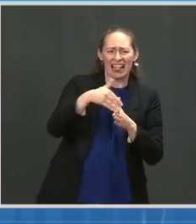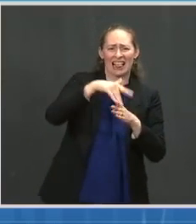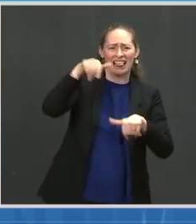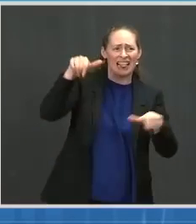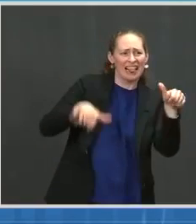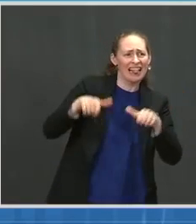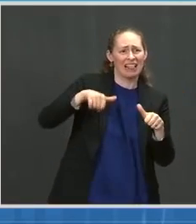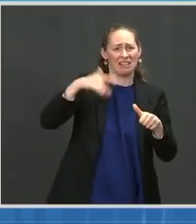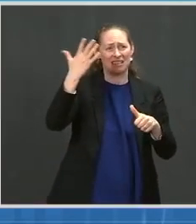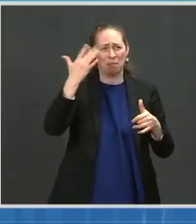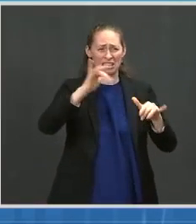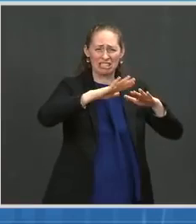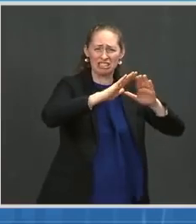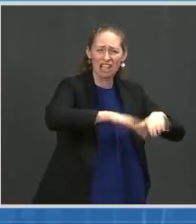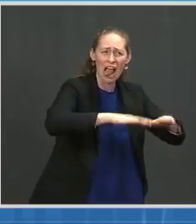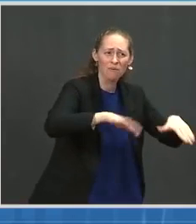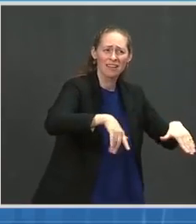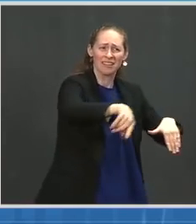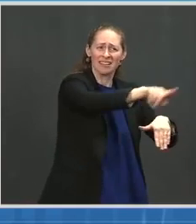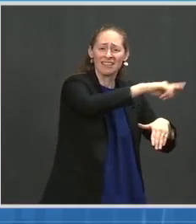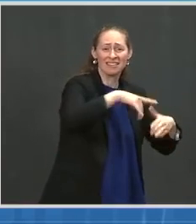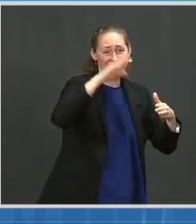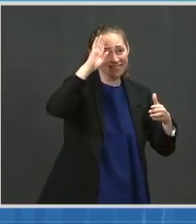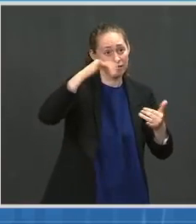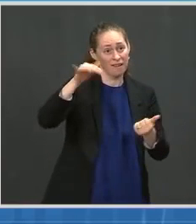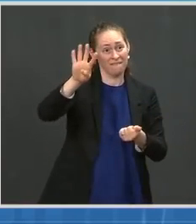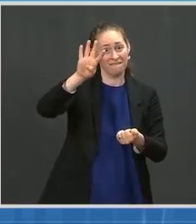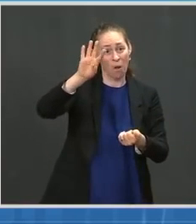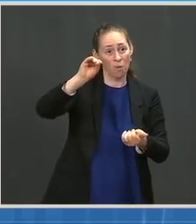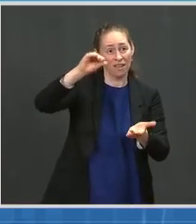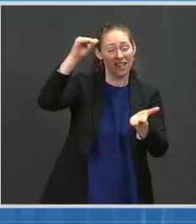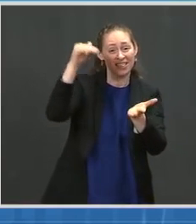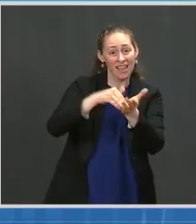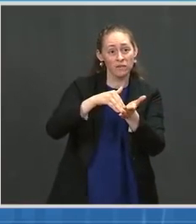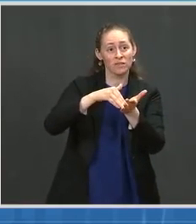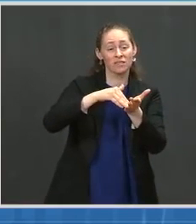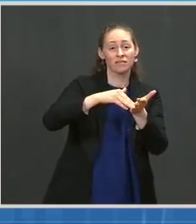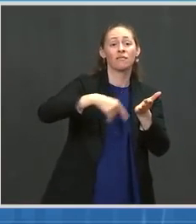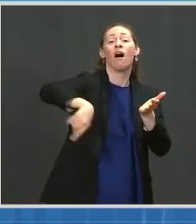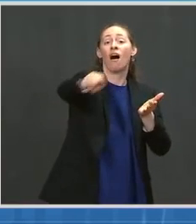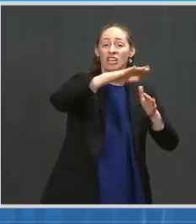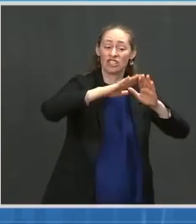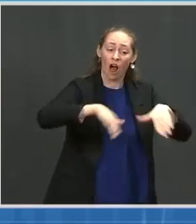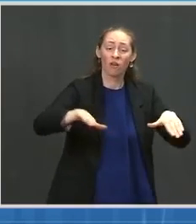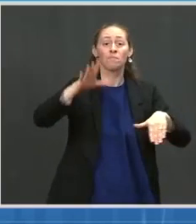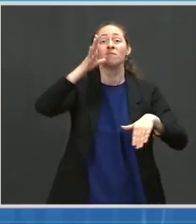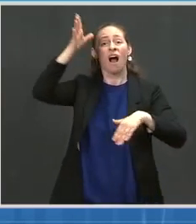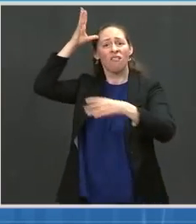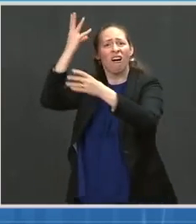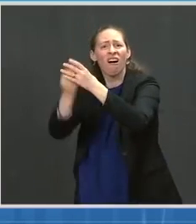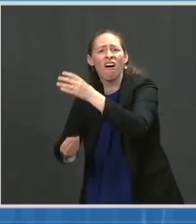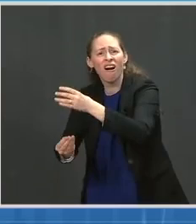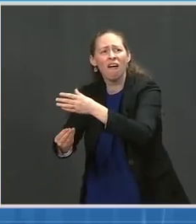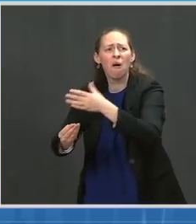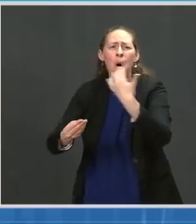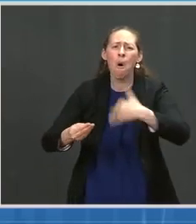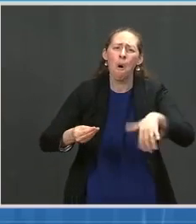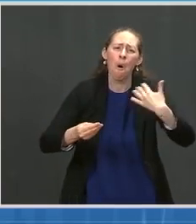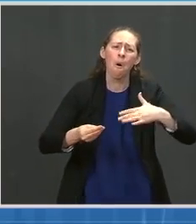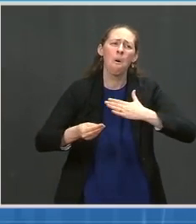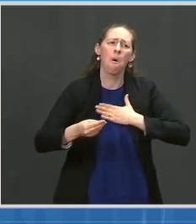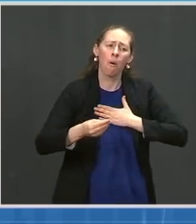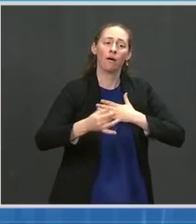children in America lost a parent to COVID-19, according to a new model from researchers. This week, scientists found that 1 in